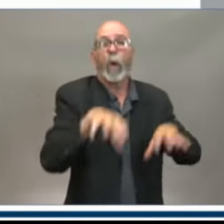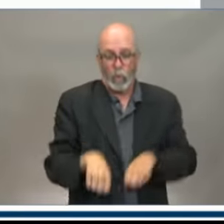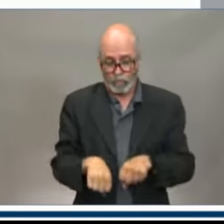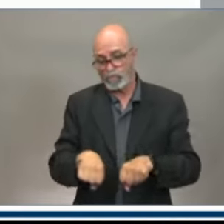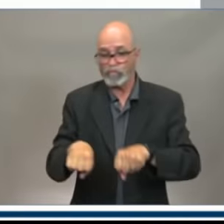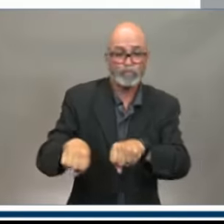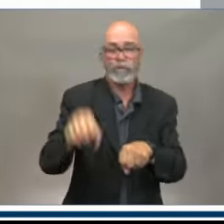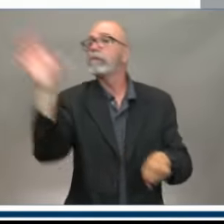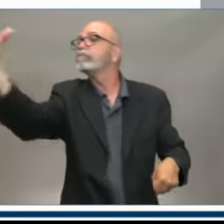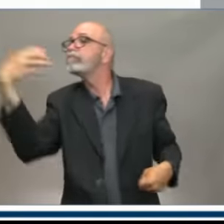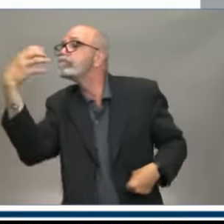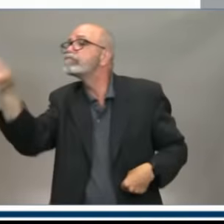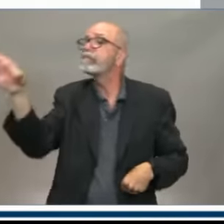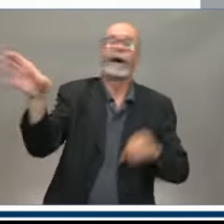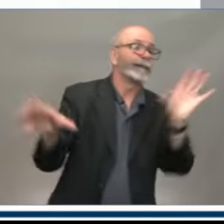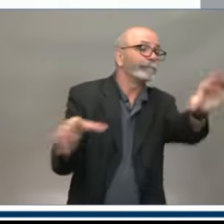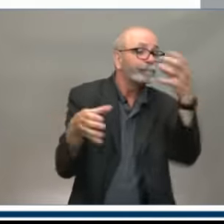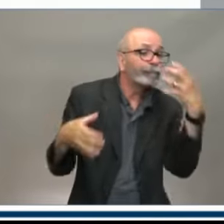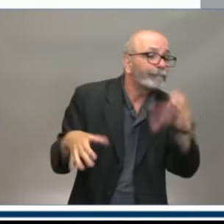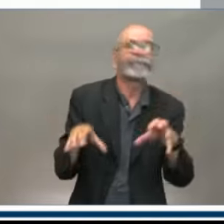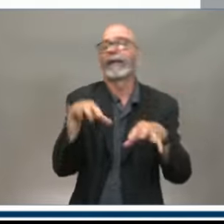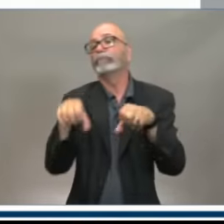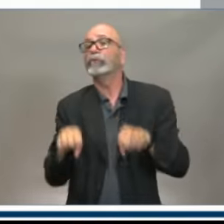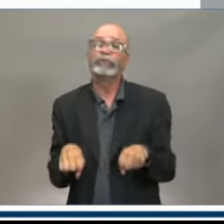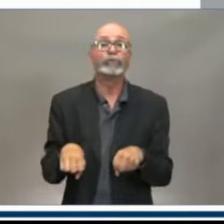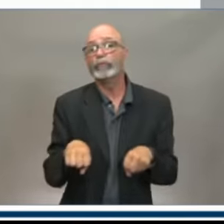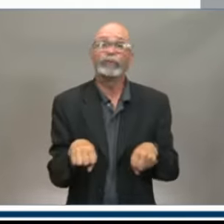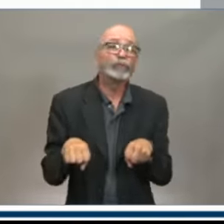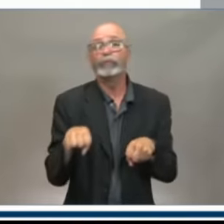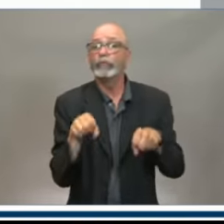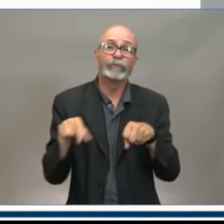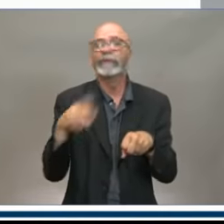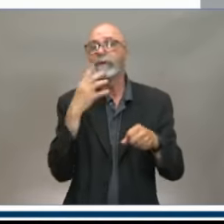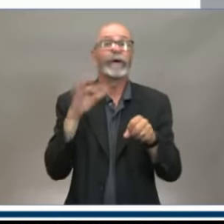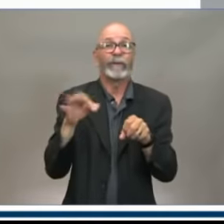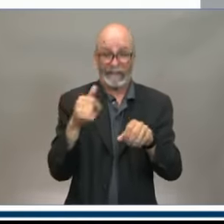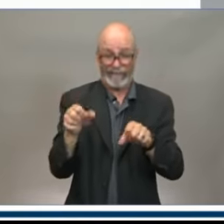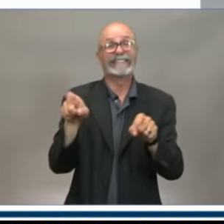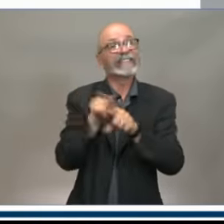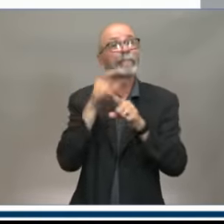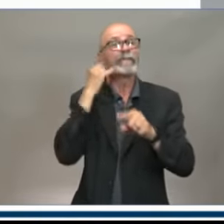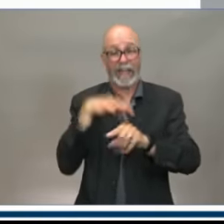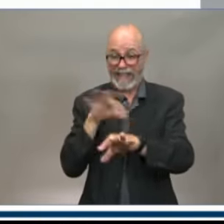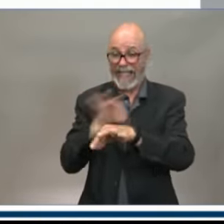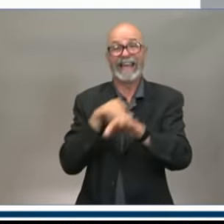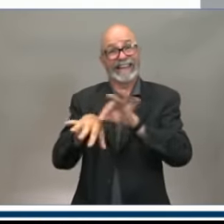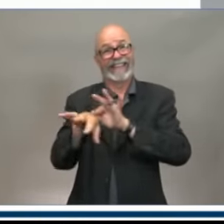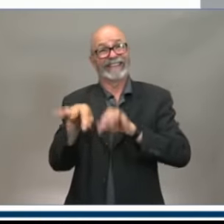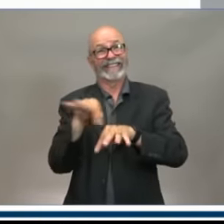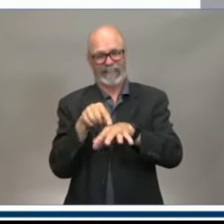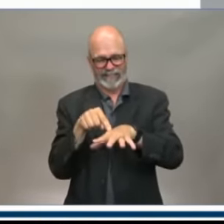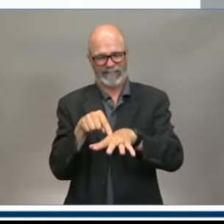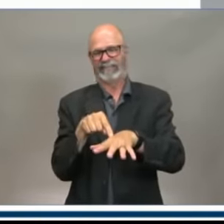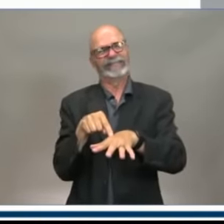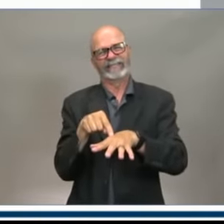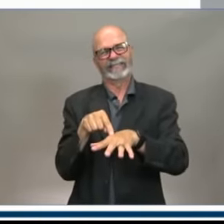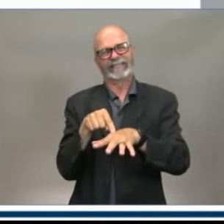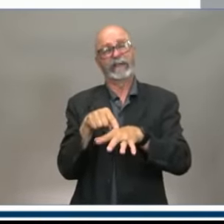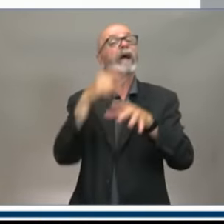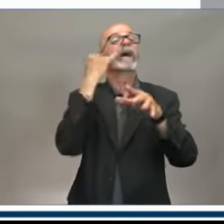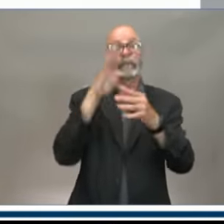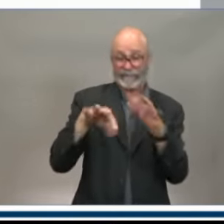out in public, and that you want to protect yourself by wearing gloves, I would say don't wear gloves. Make sure that you can wash your